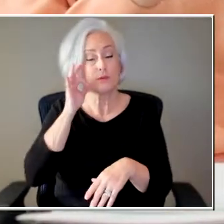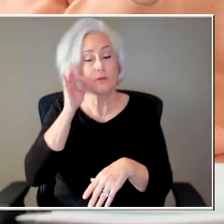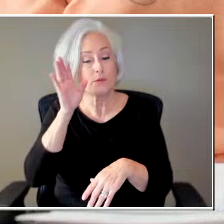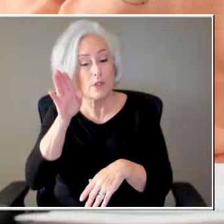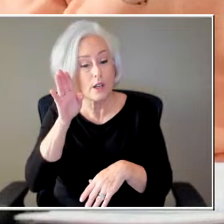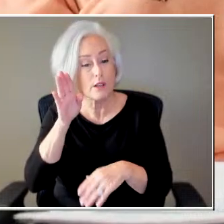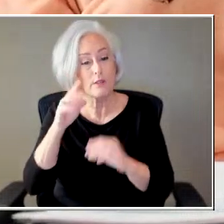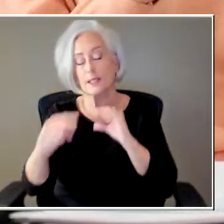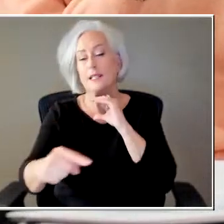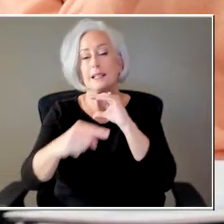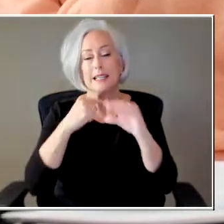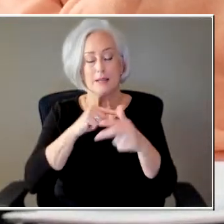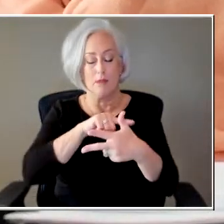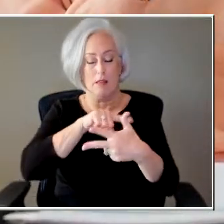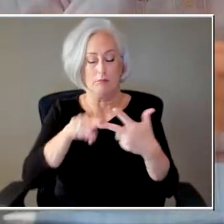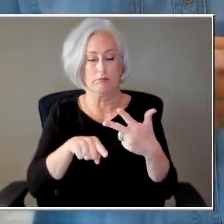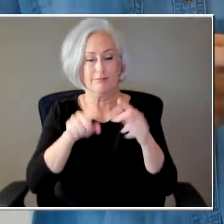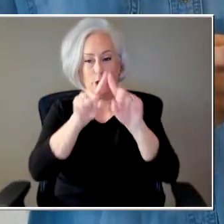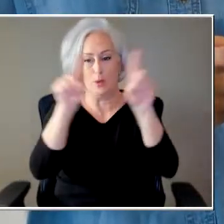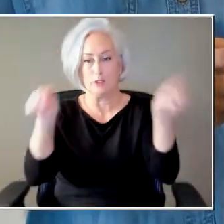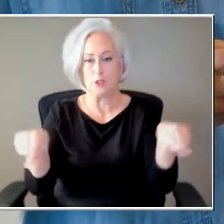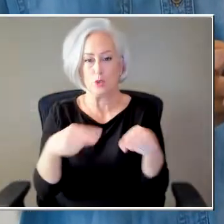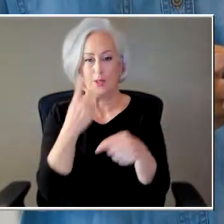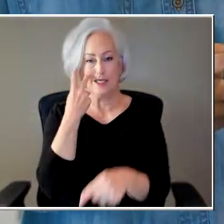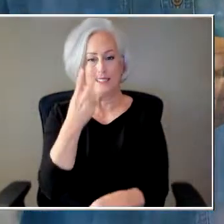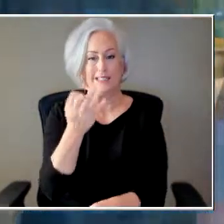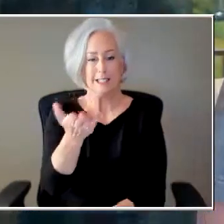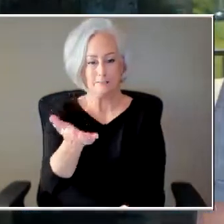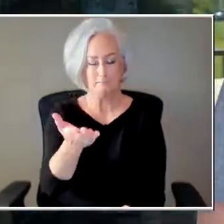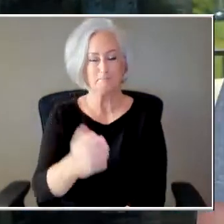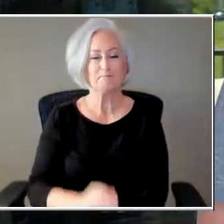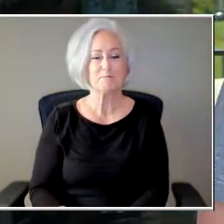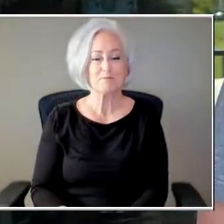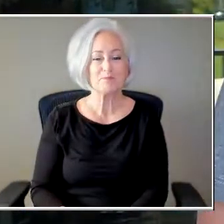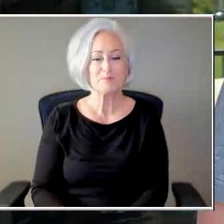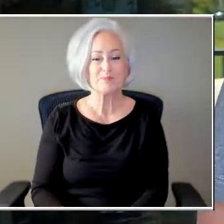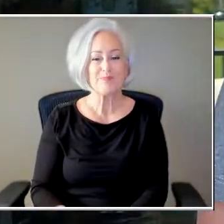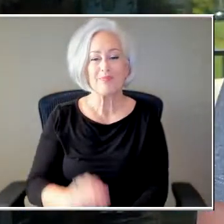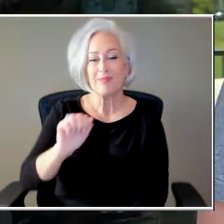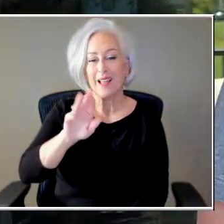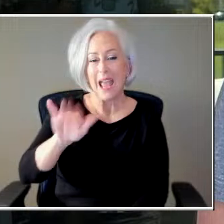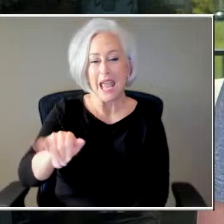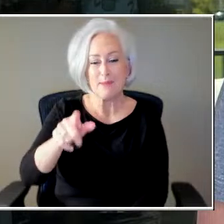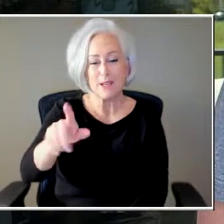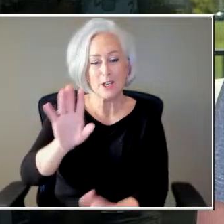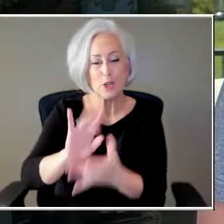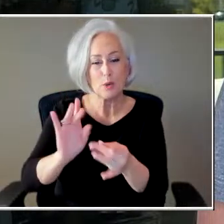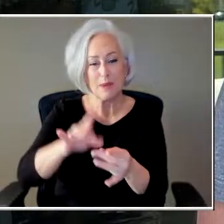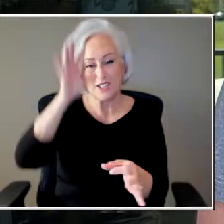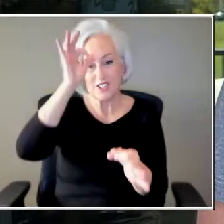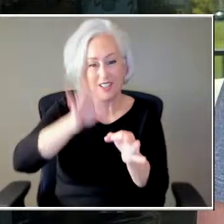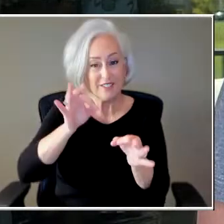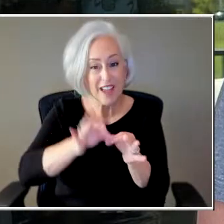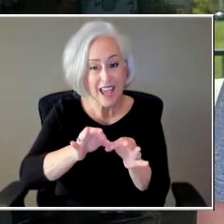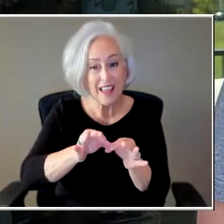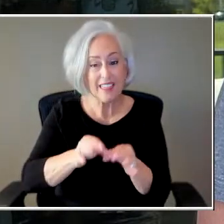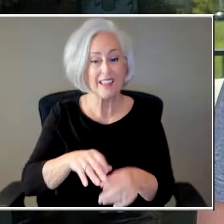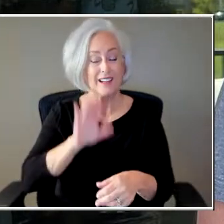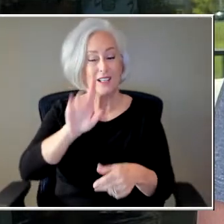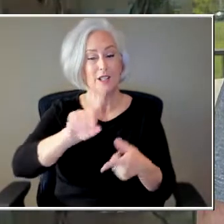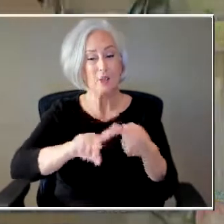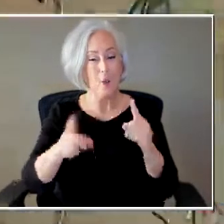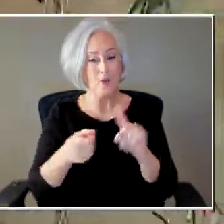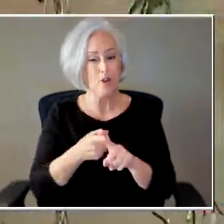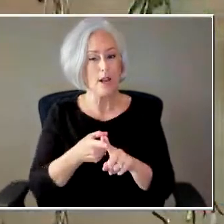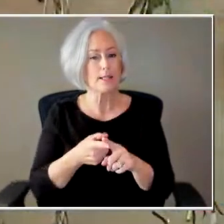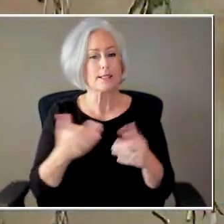That information is right there on your screen. Amy, you mentioned it. You mentioned faith, of course, your friends. How has that played such a